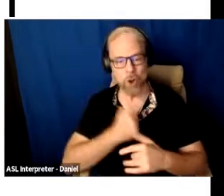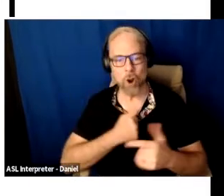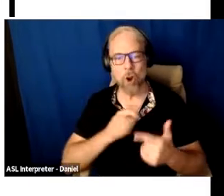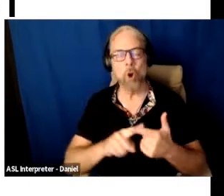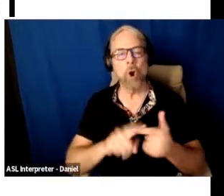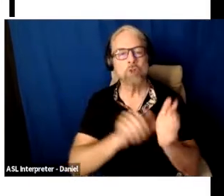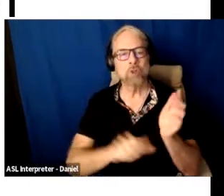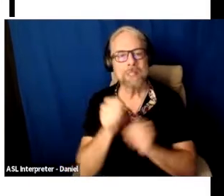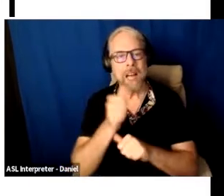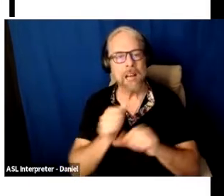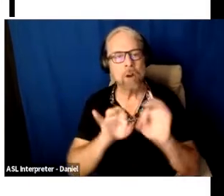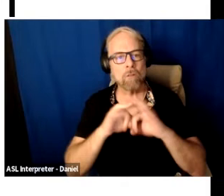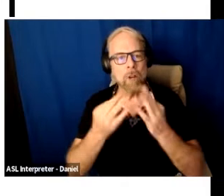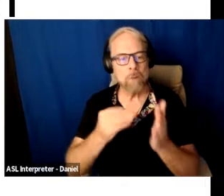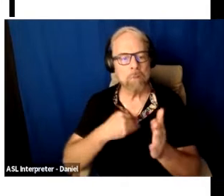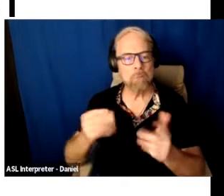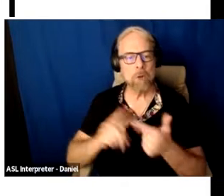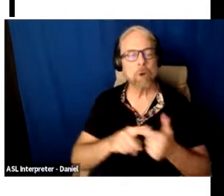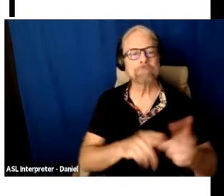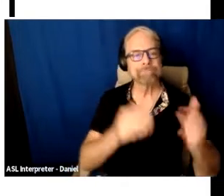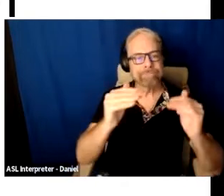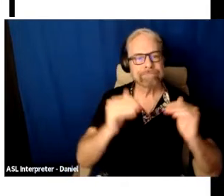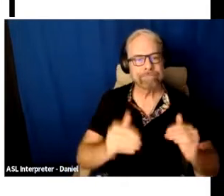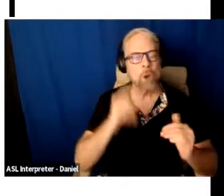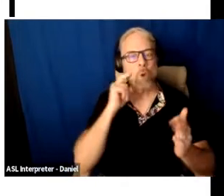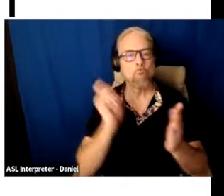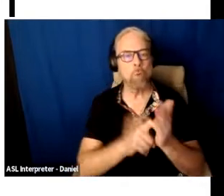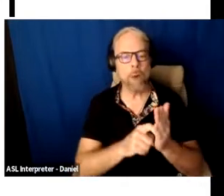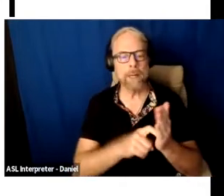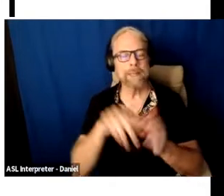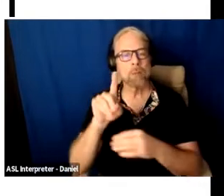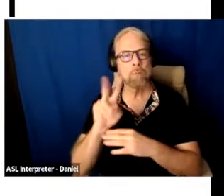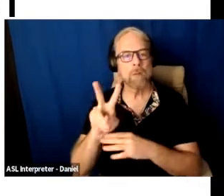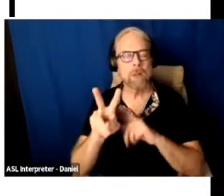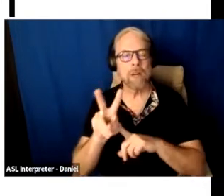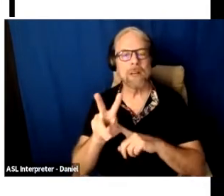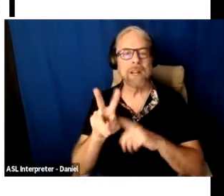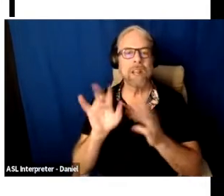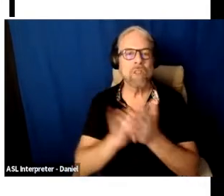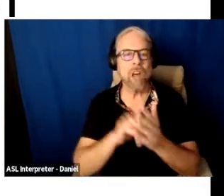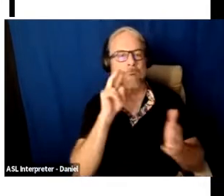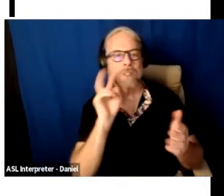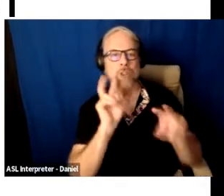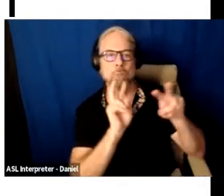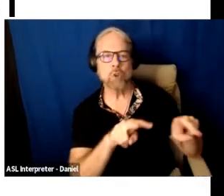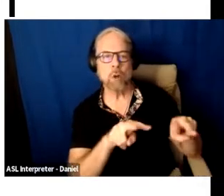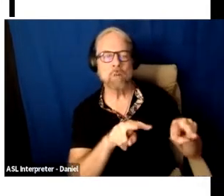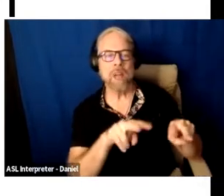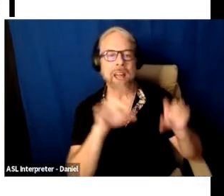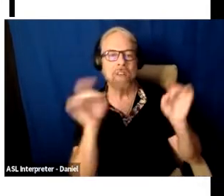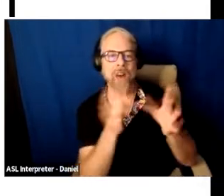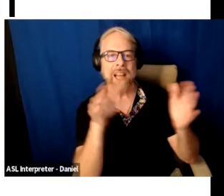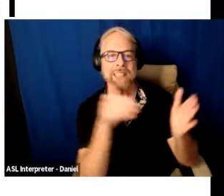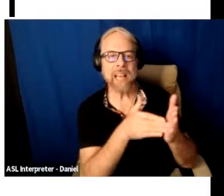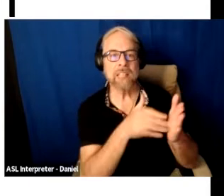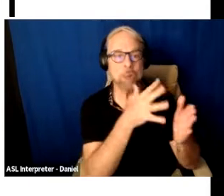domestic violence, and the measure for that was observing violence against the mother or the stepmother.